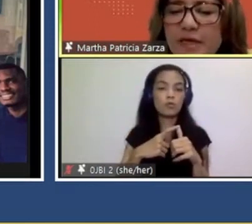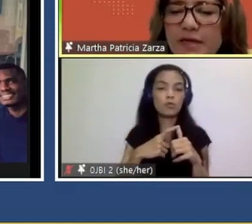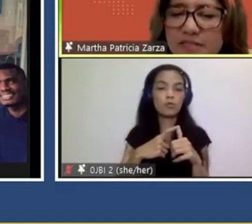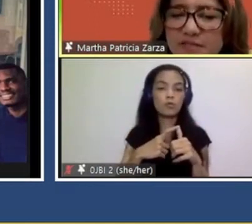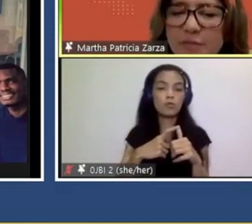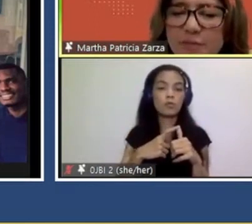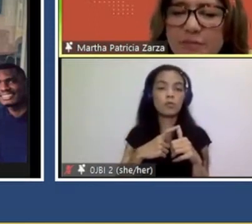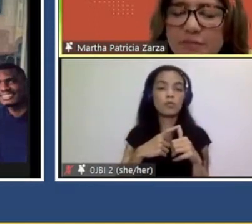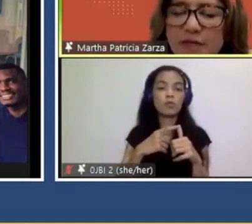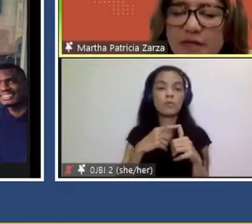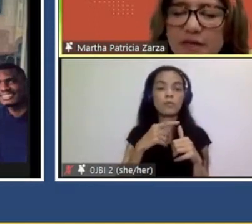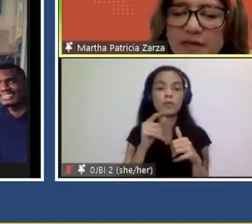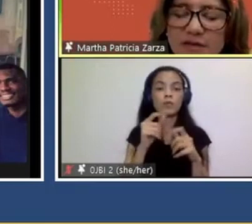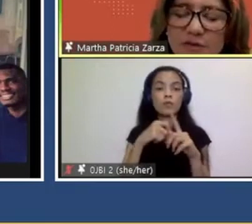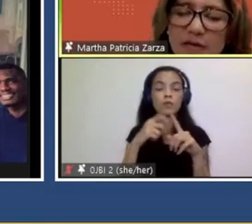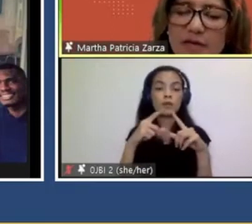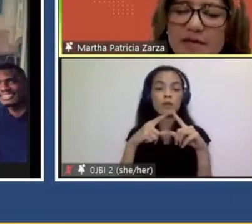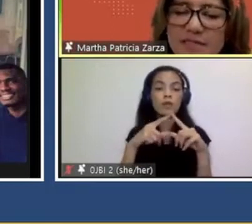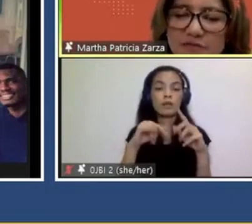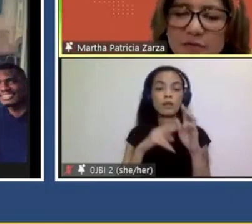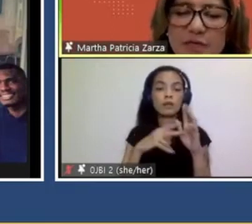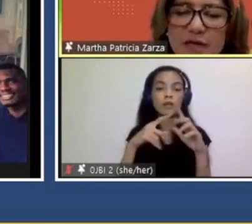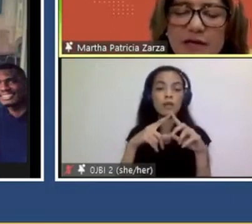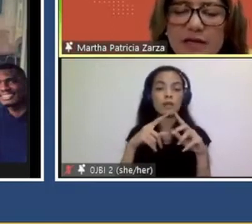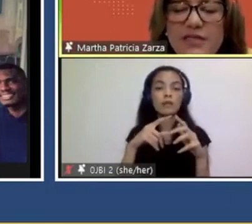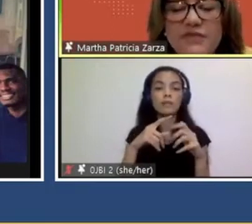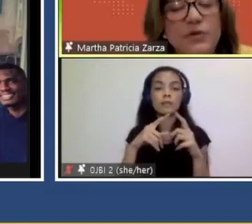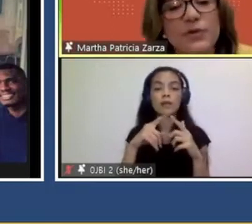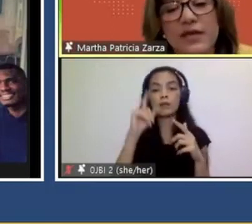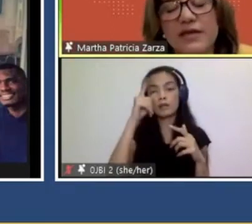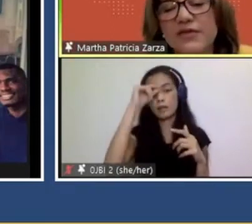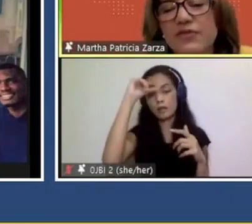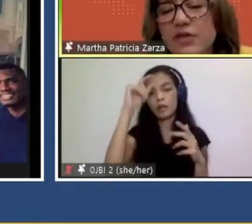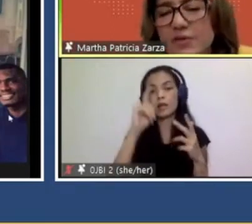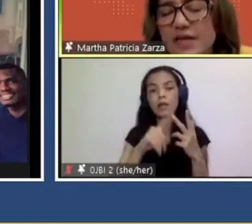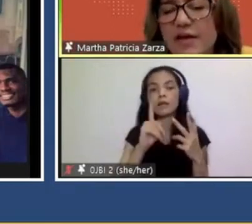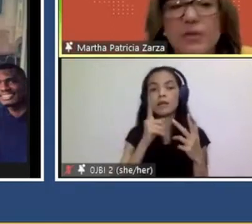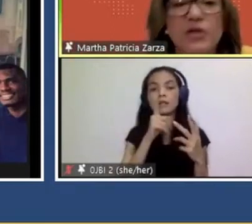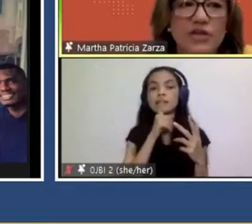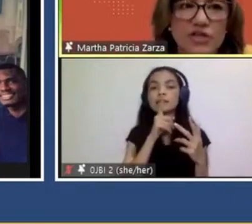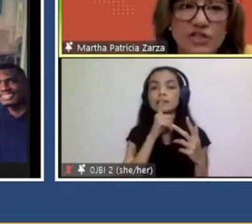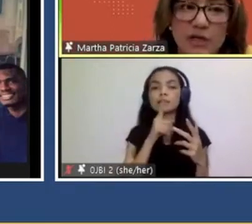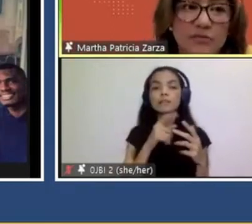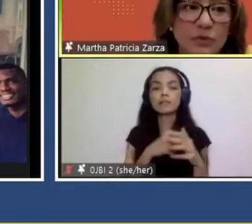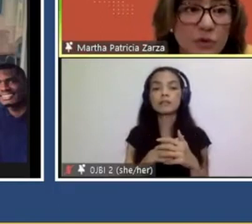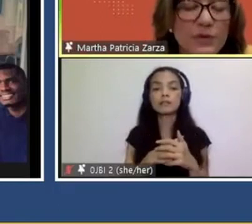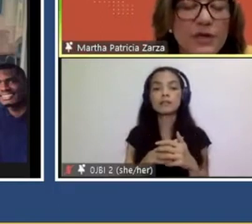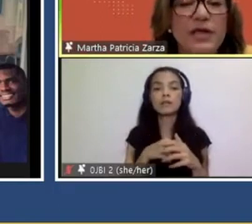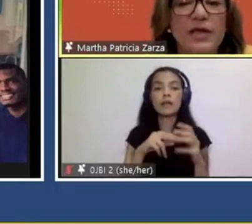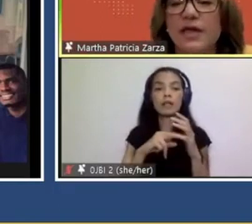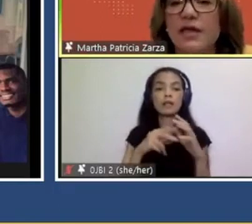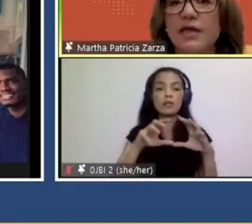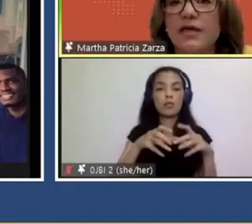UK. She's from UK. She's from India, and he's from UK. So it was a multicultural